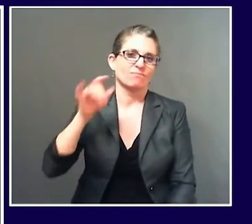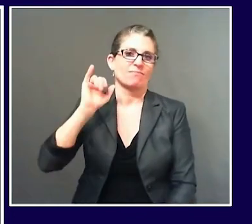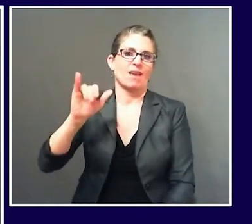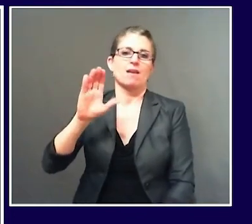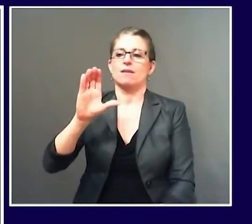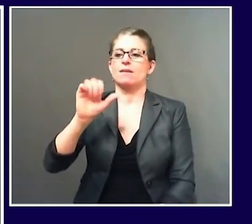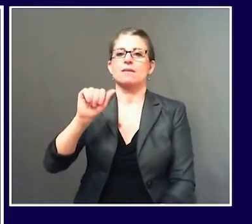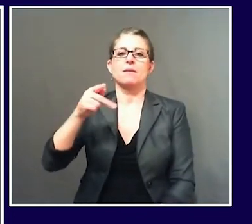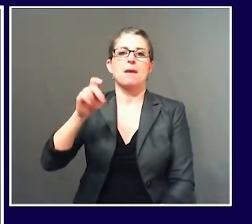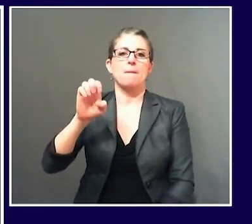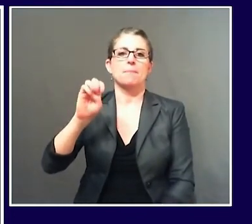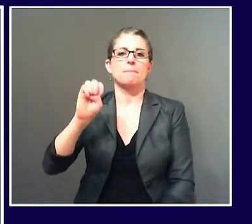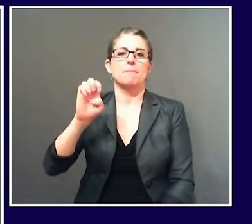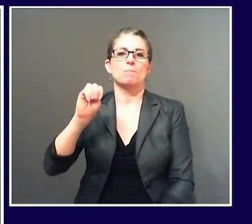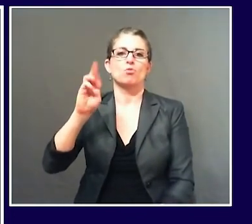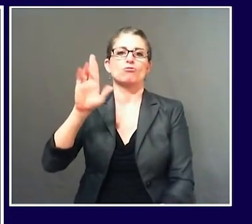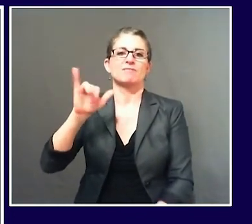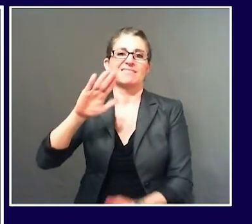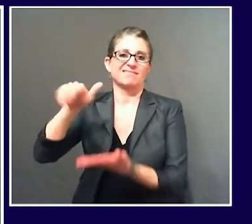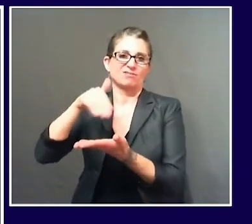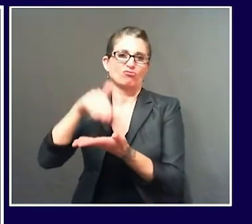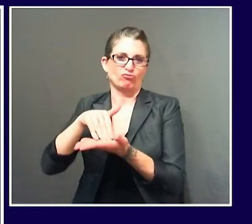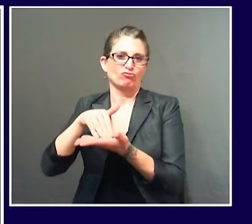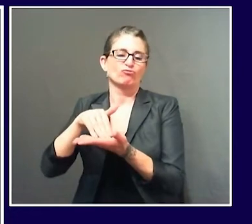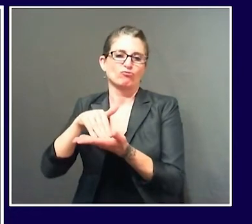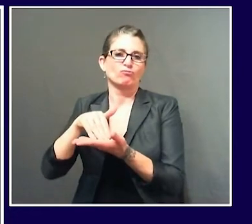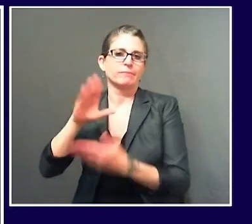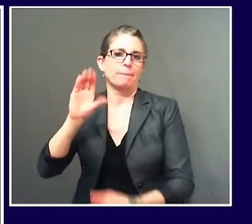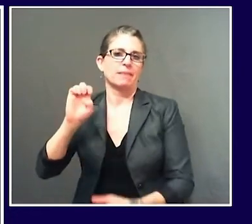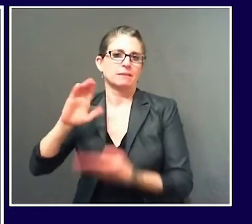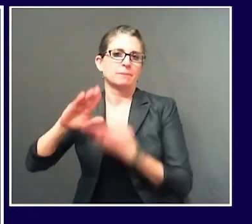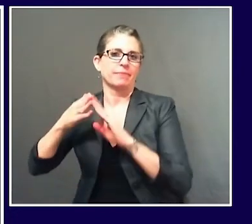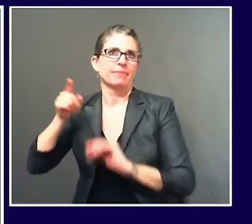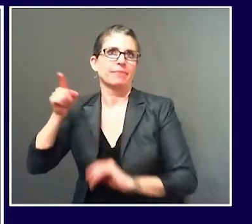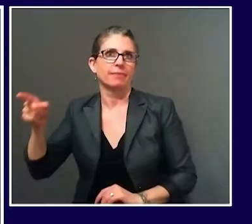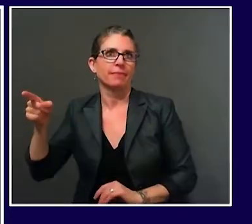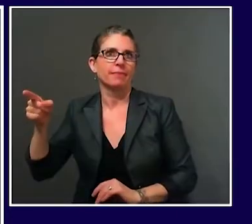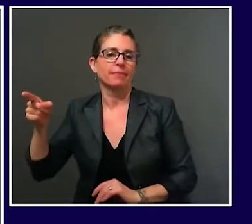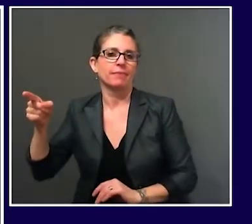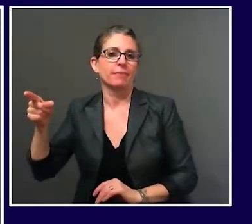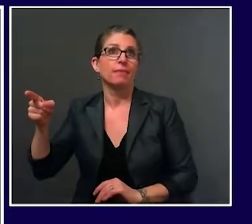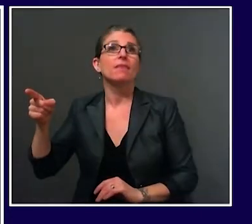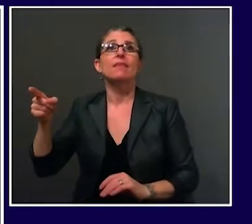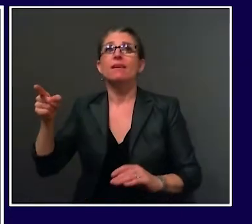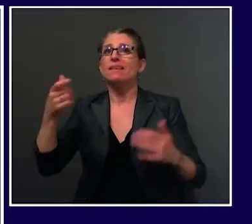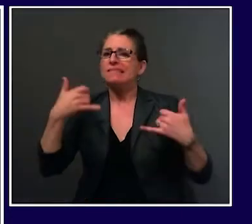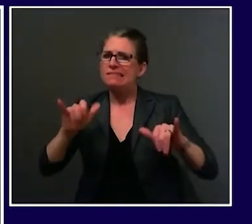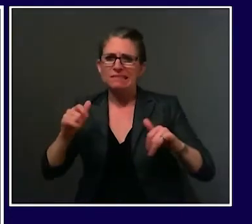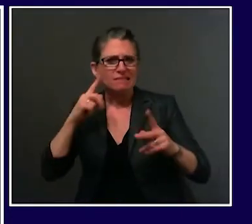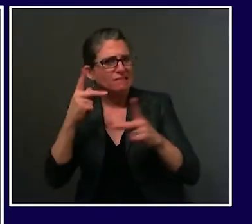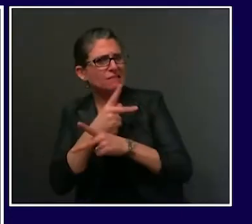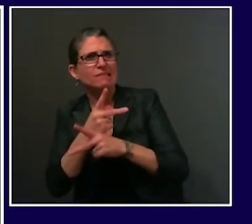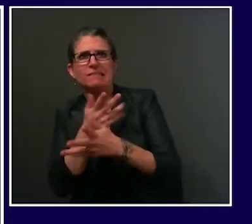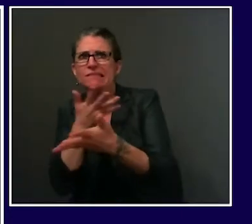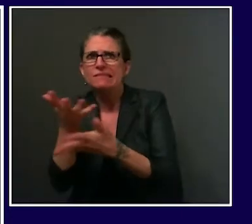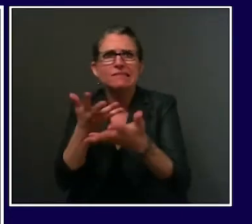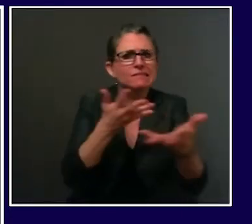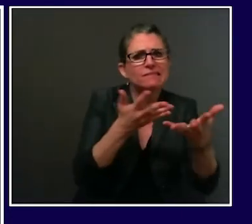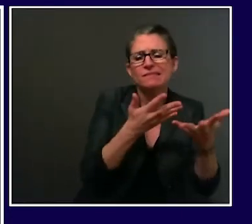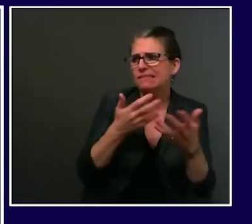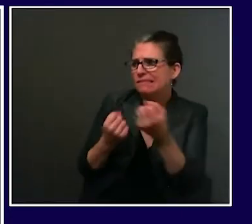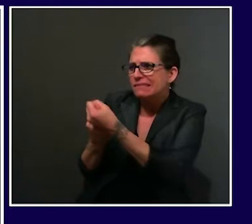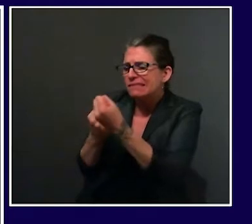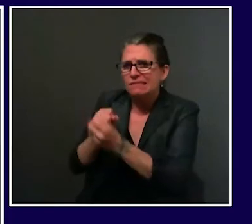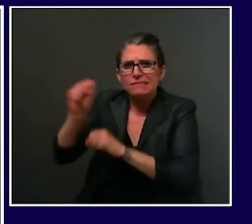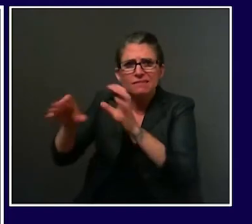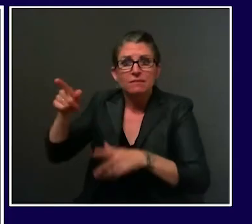Care. We continue our work with Cape Memory Care to make sure that they have everything they need, whether it be PPE or guidance